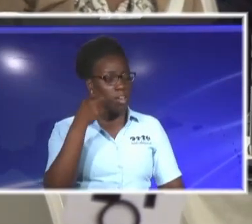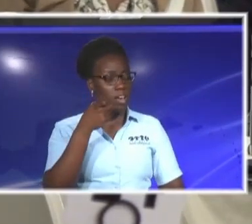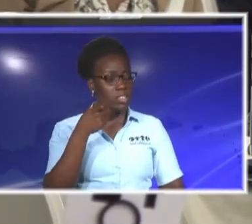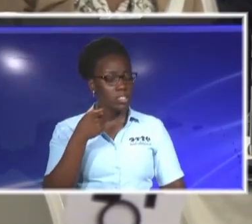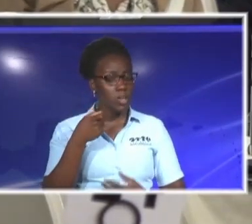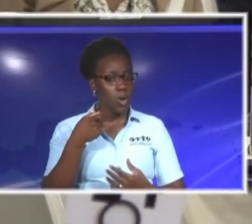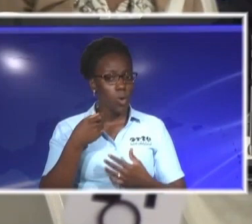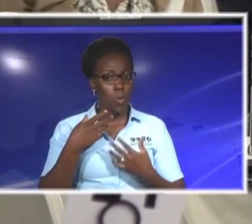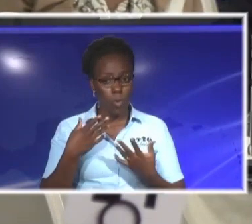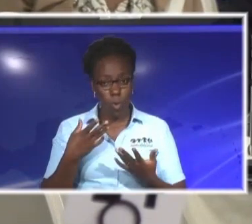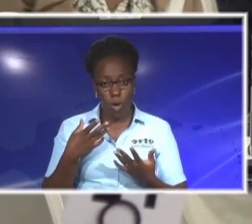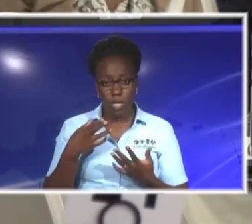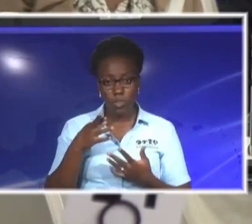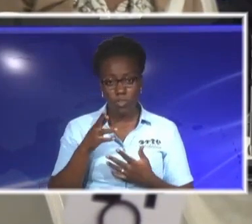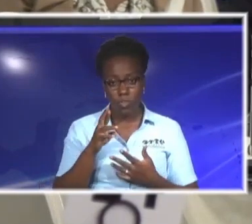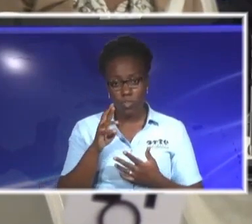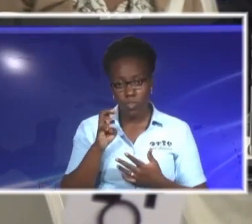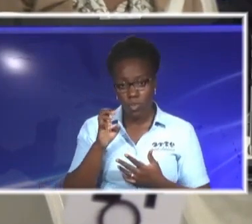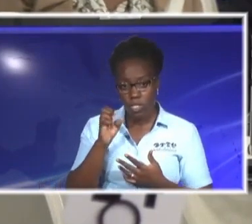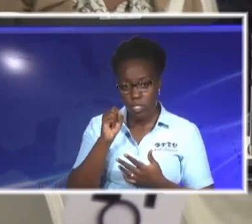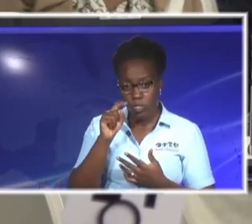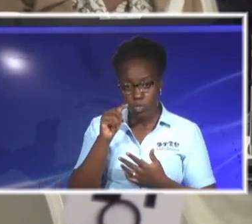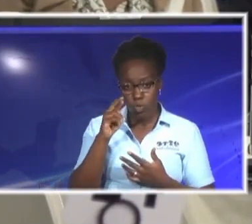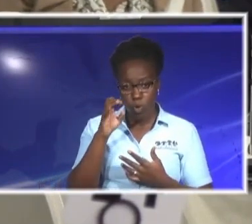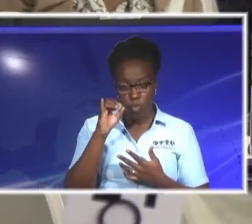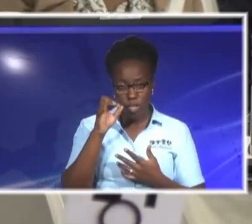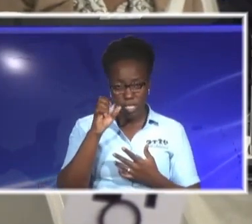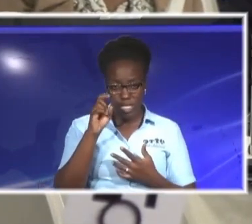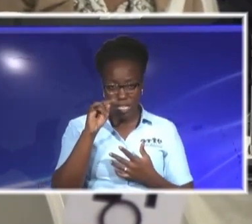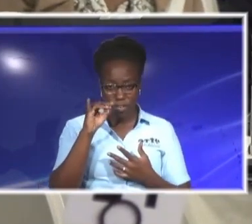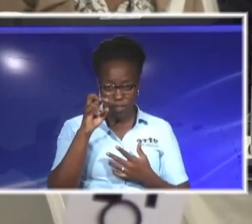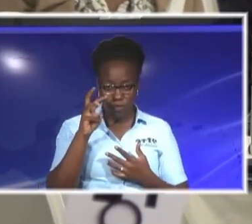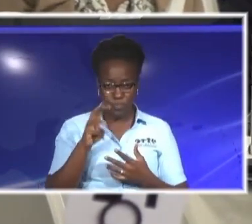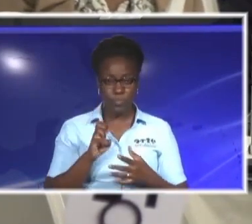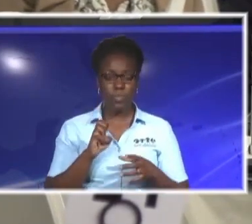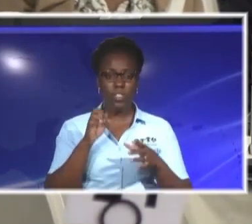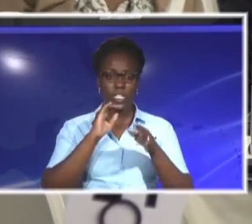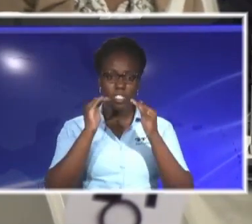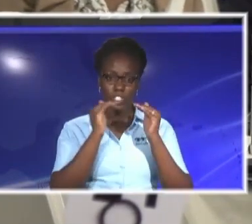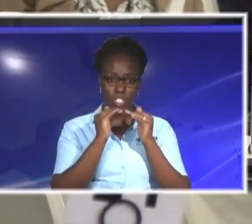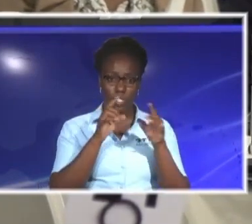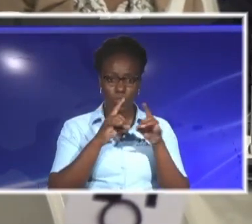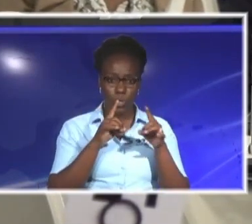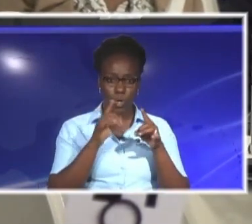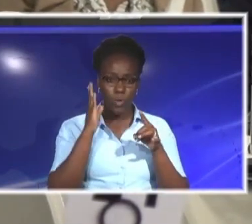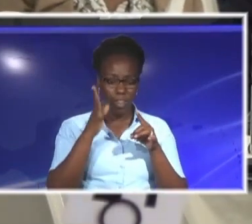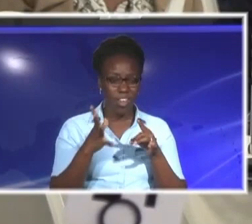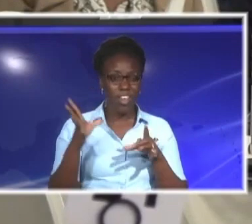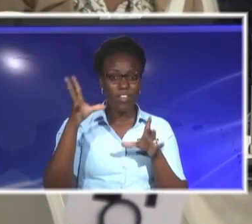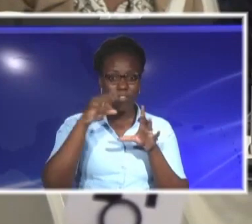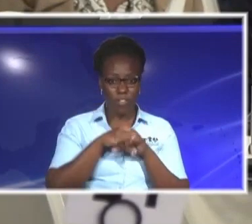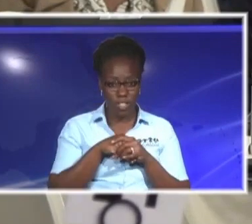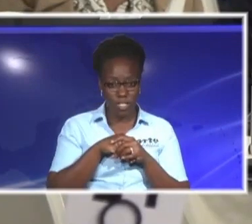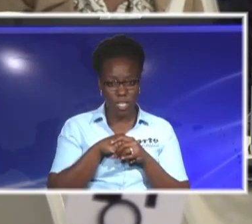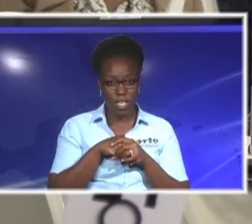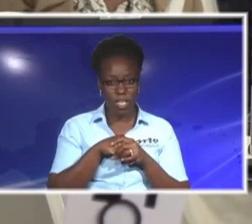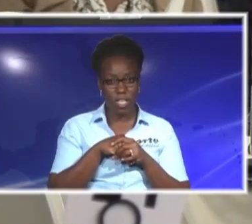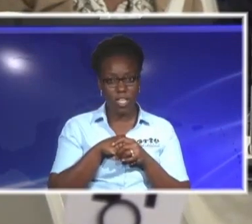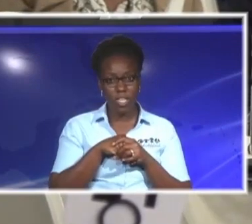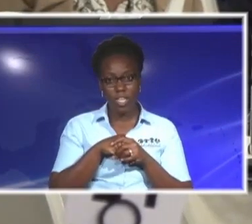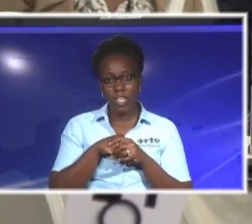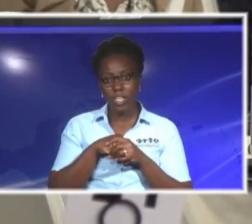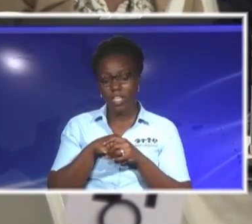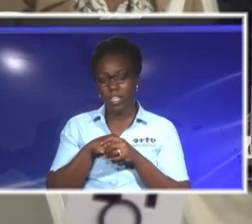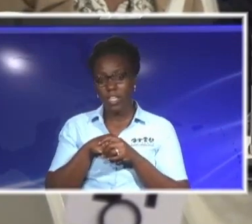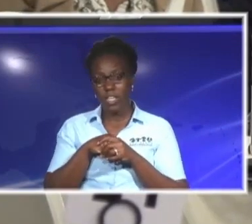what restorative justice is going to be doing is involving the victims and the offenders and members of the community